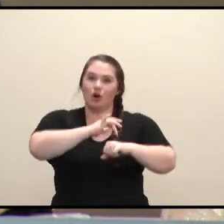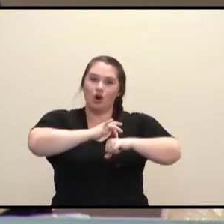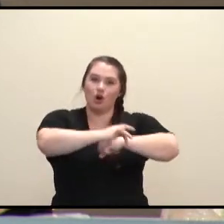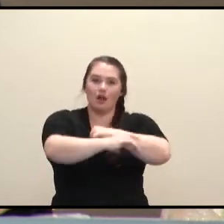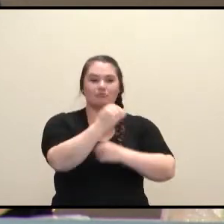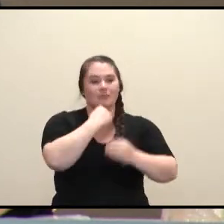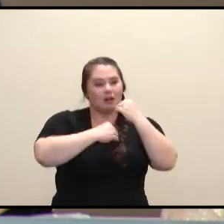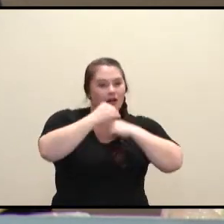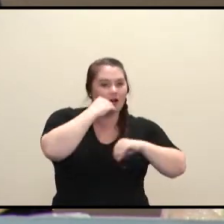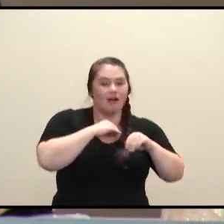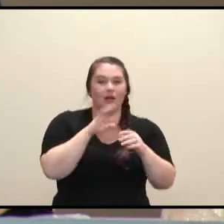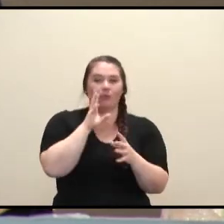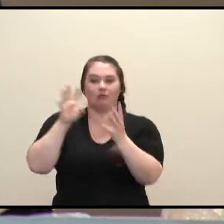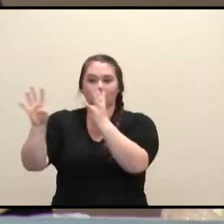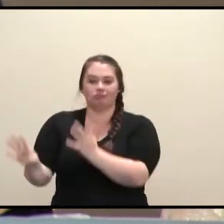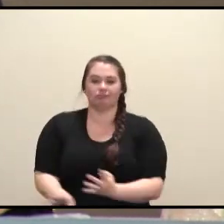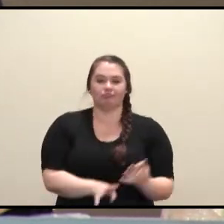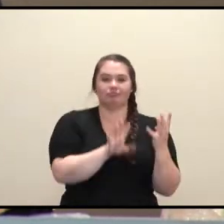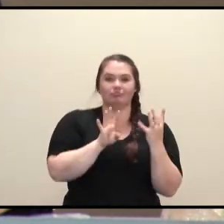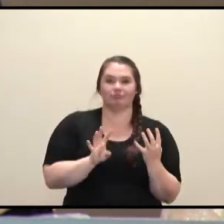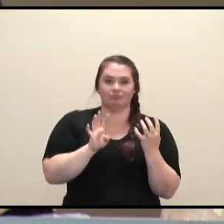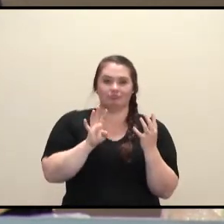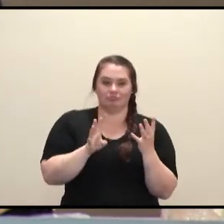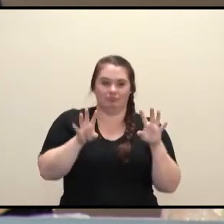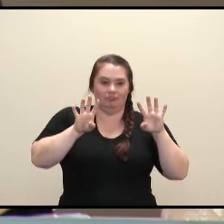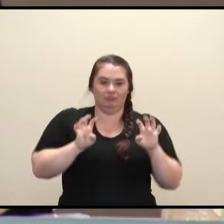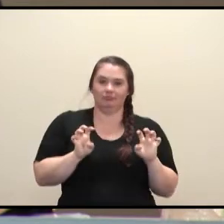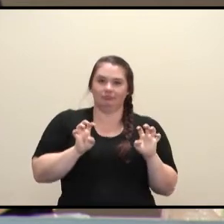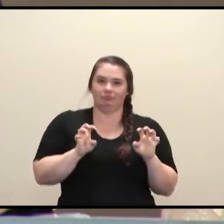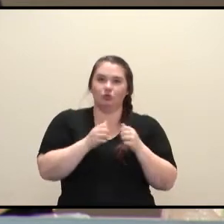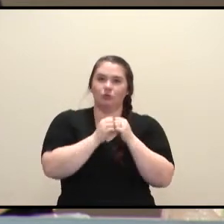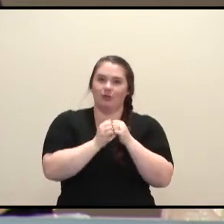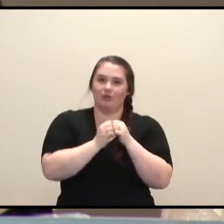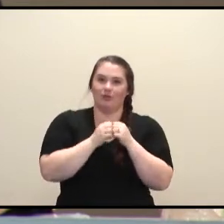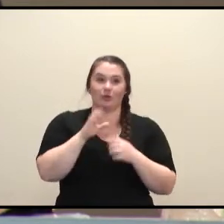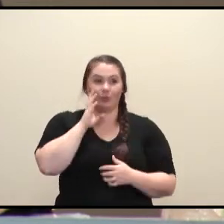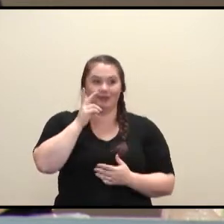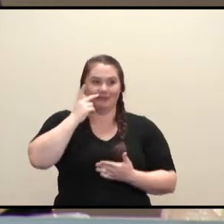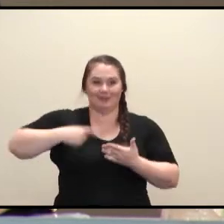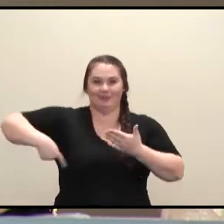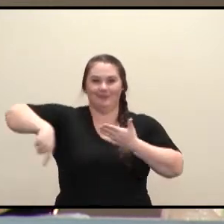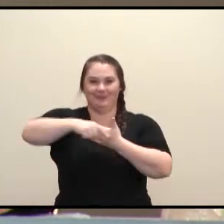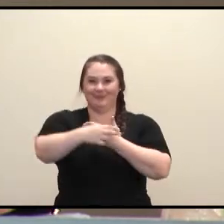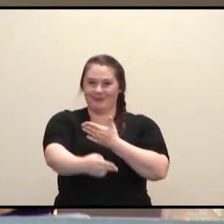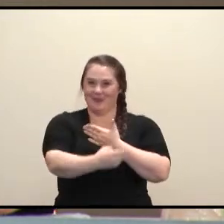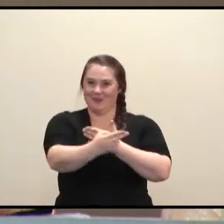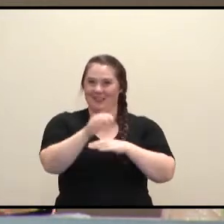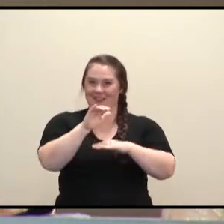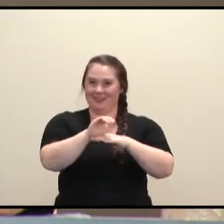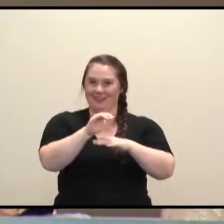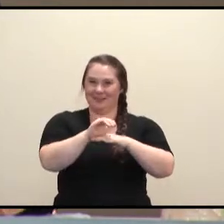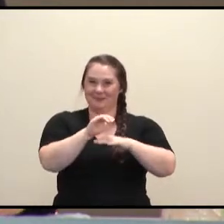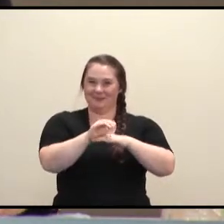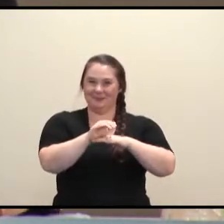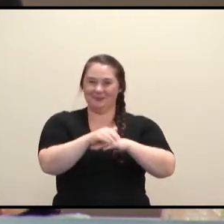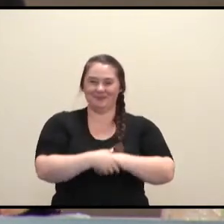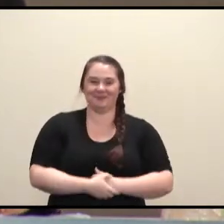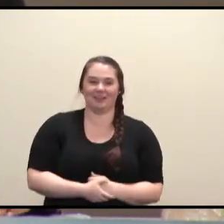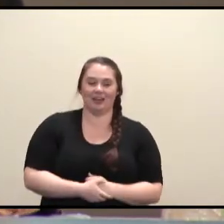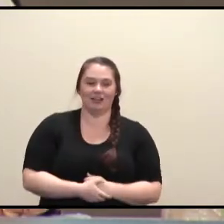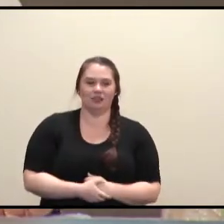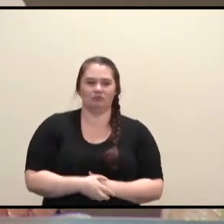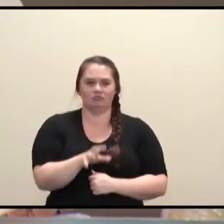we'll get ready and walk down together onto the field. So I'll see you next Thursday evening at